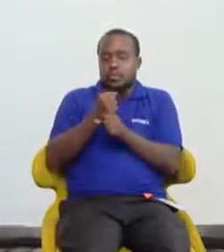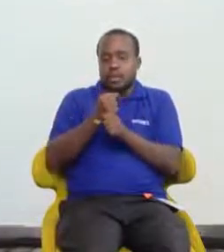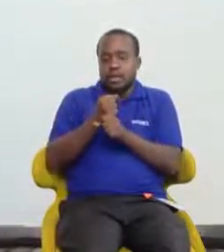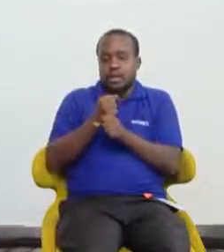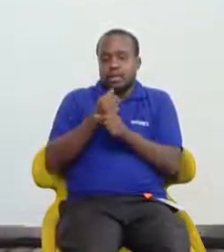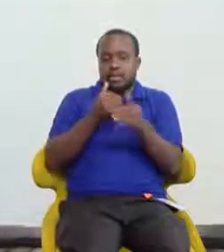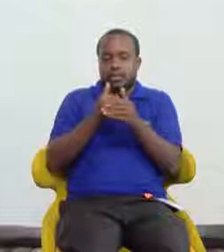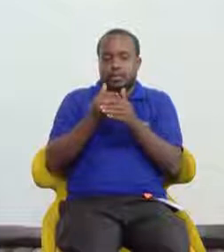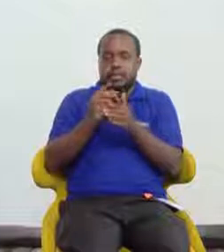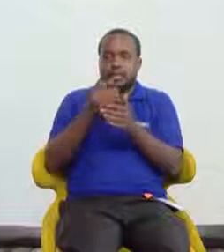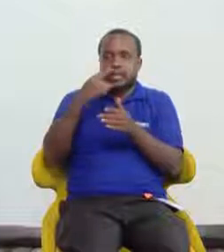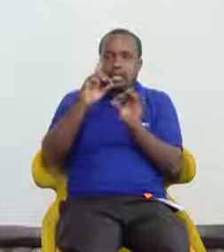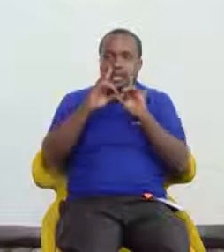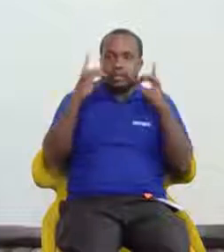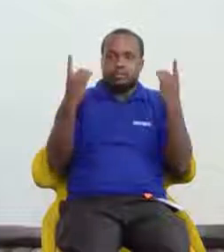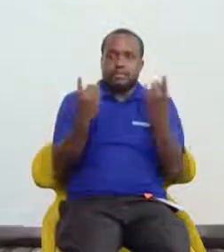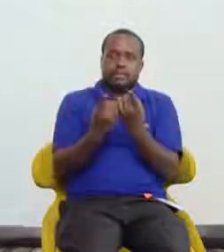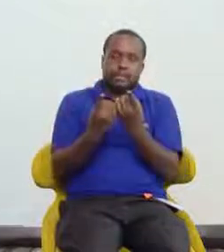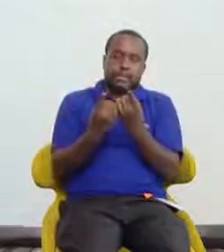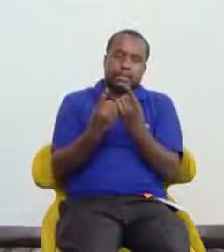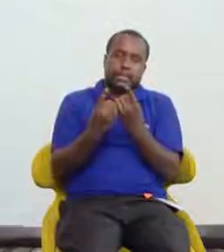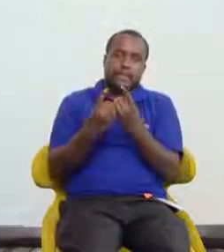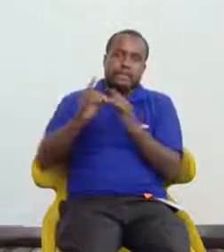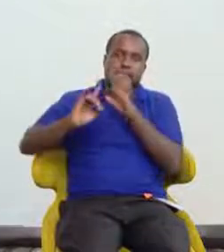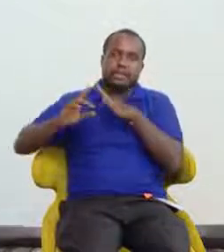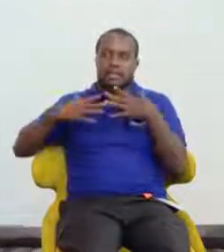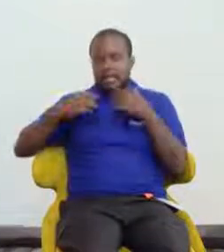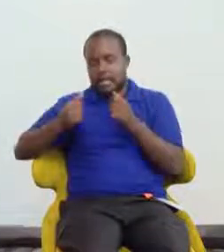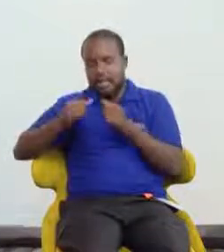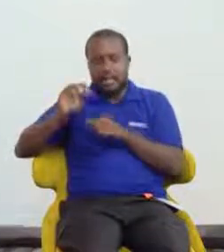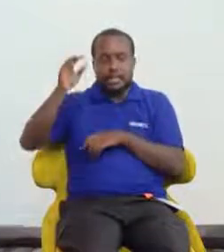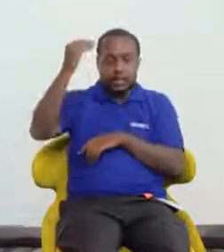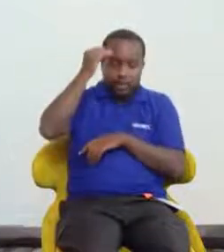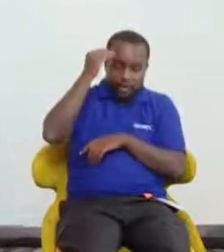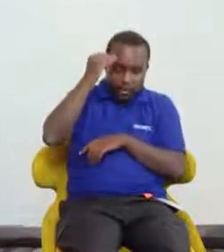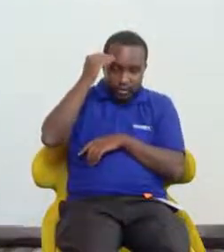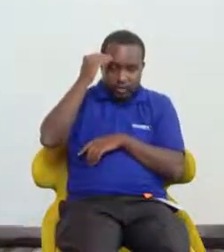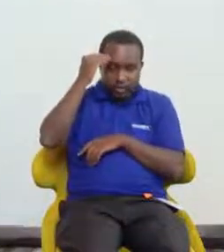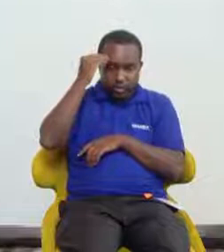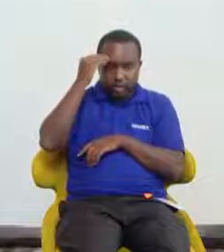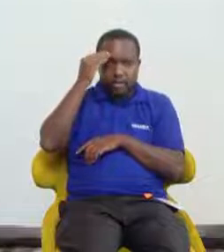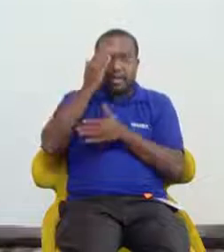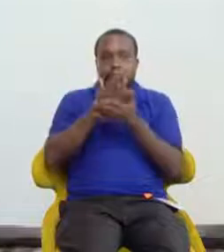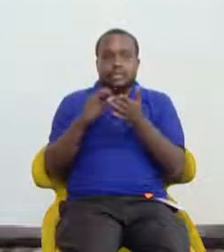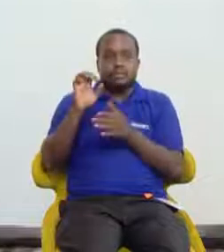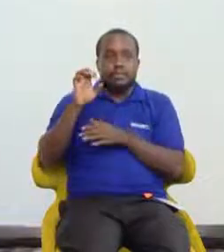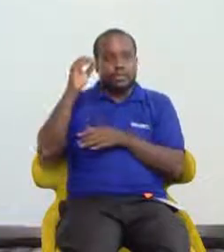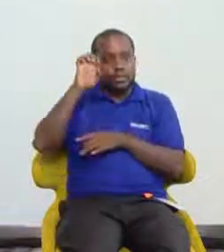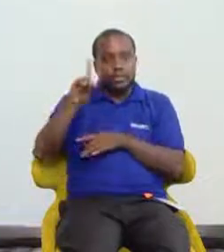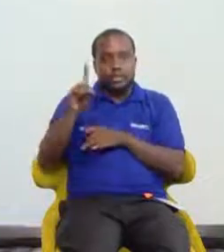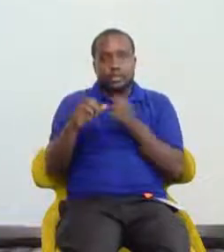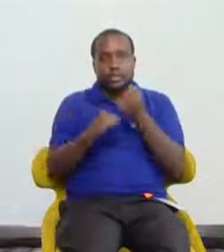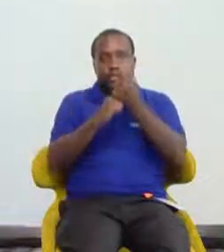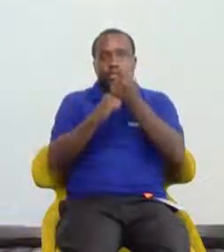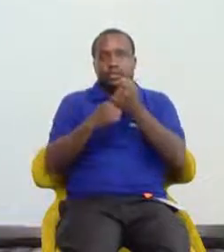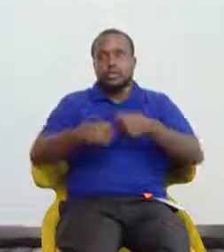the right departments in the Ministry of Health, Ministry of Education, some education support officers, just to